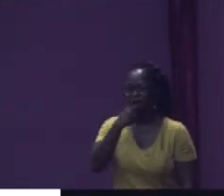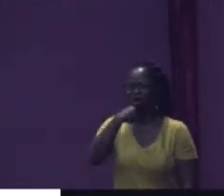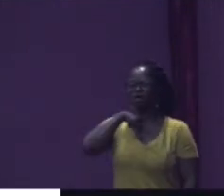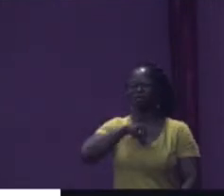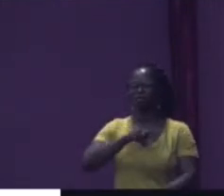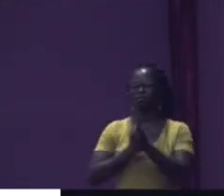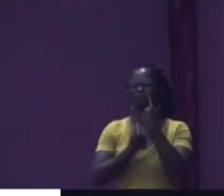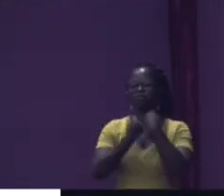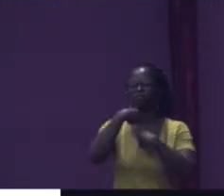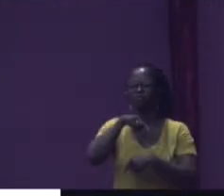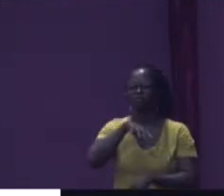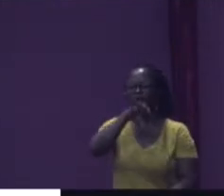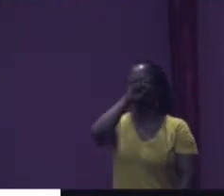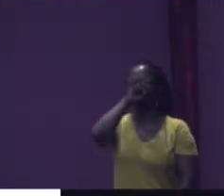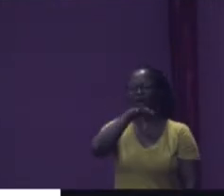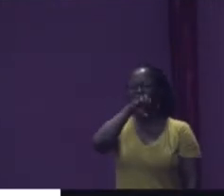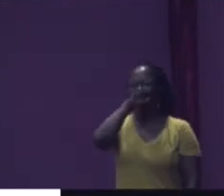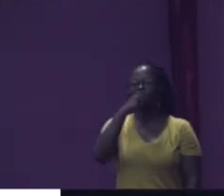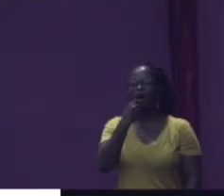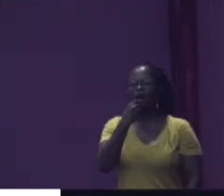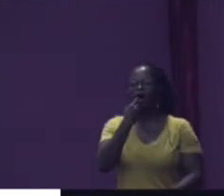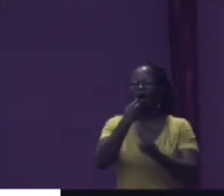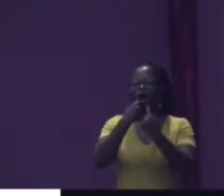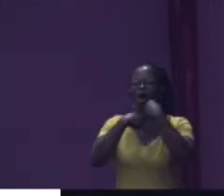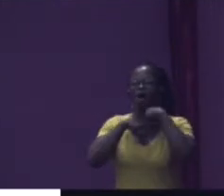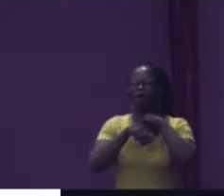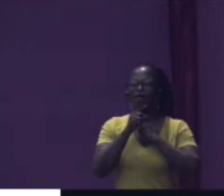So you get this emphasis also then on the